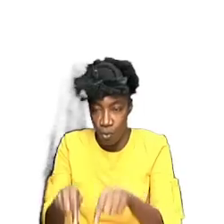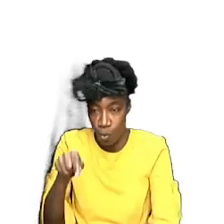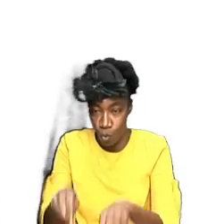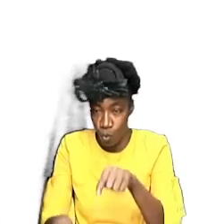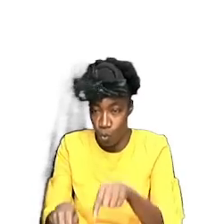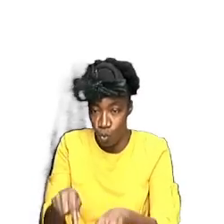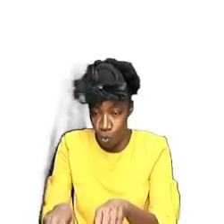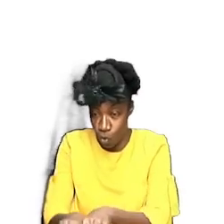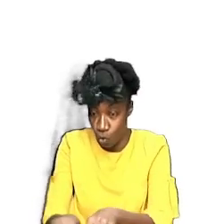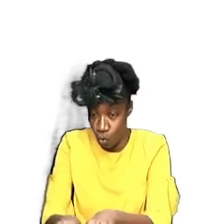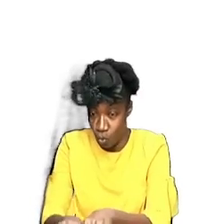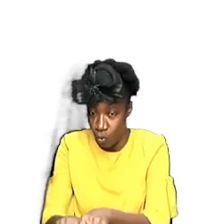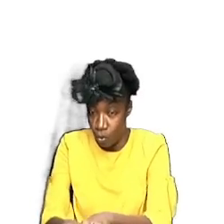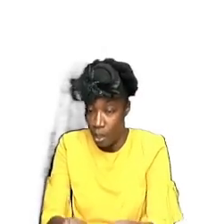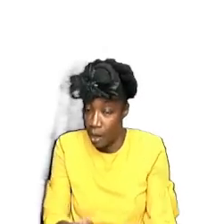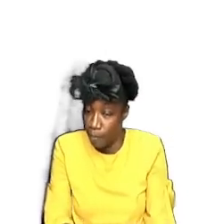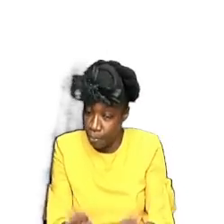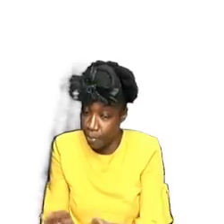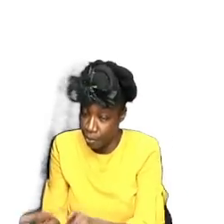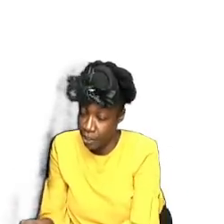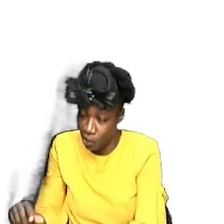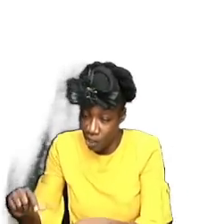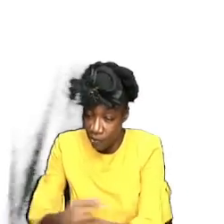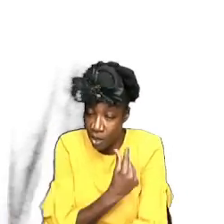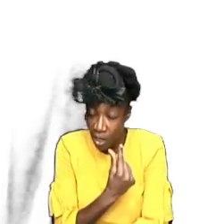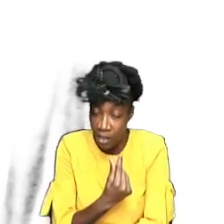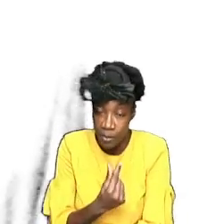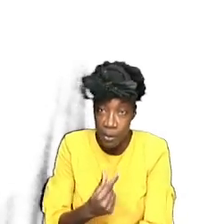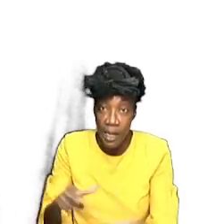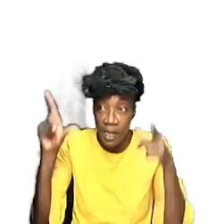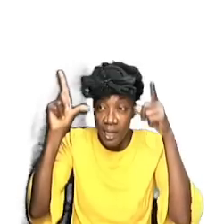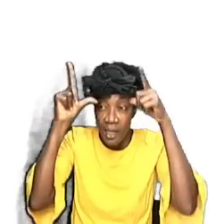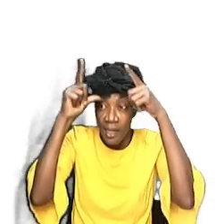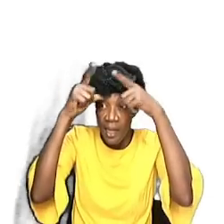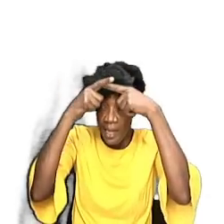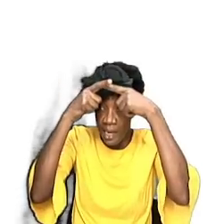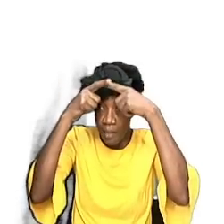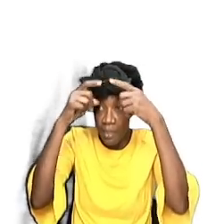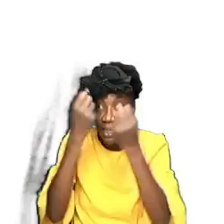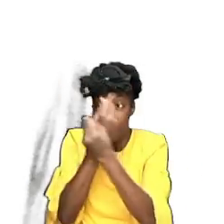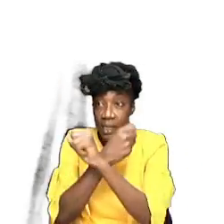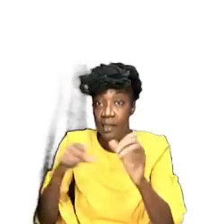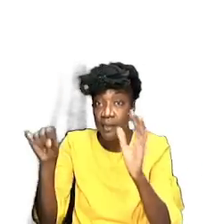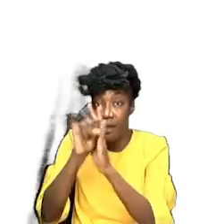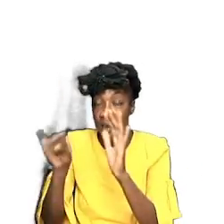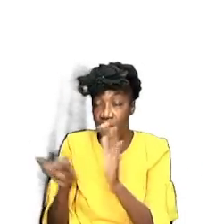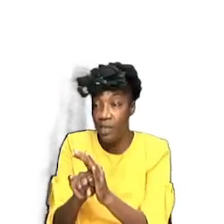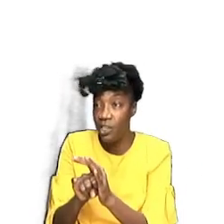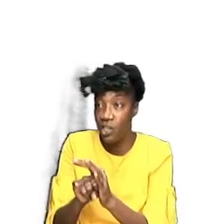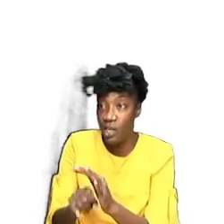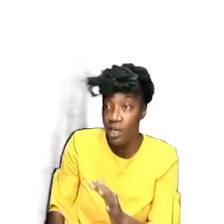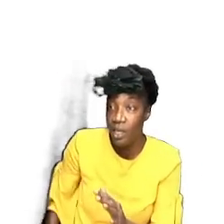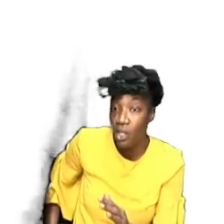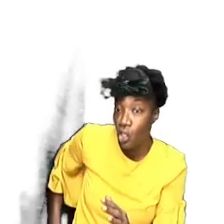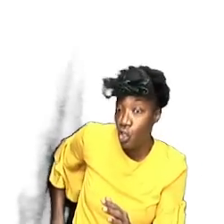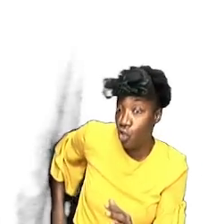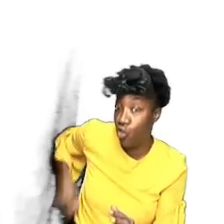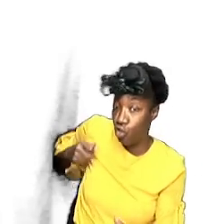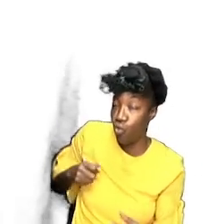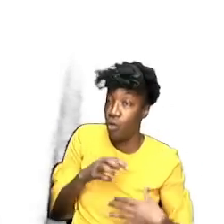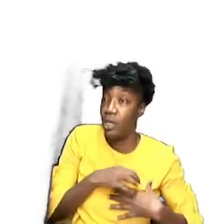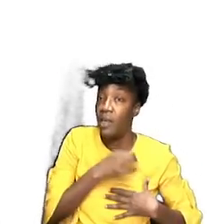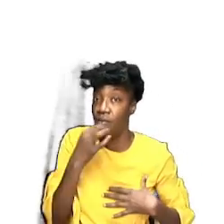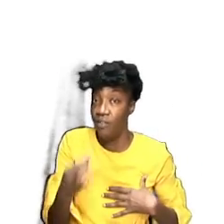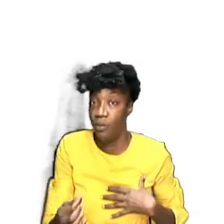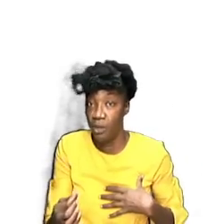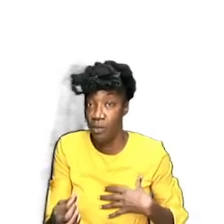of peace. Amen. Talk about the helmet of salvation. And they talk about the sword of the spirit. So each of these